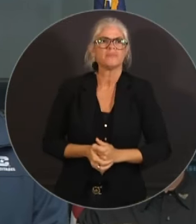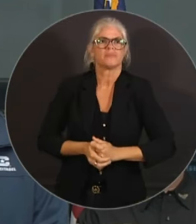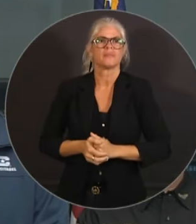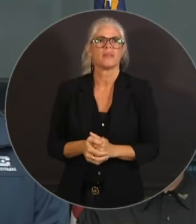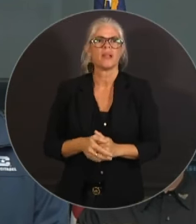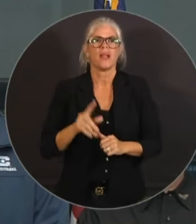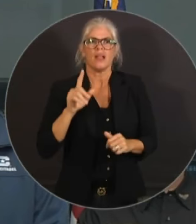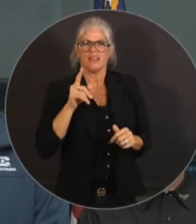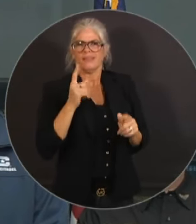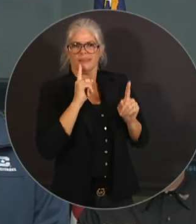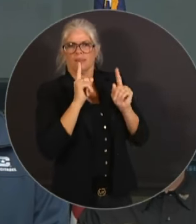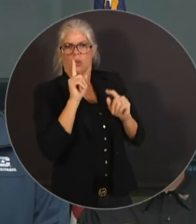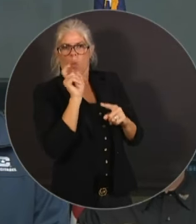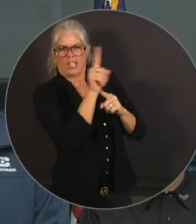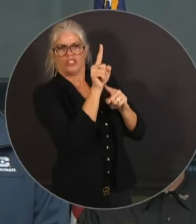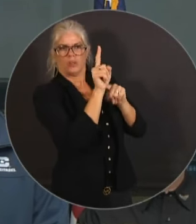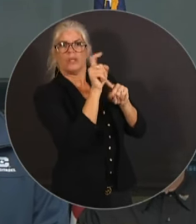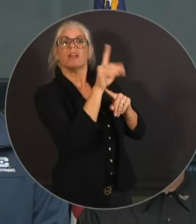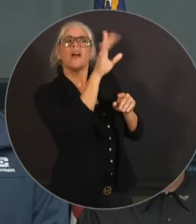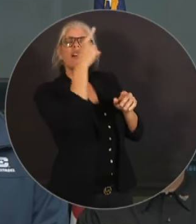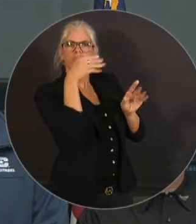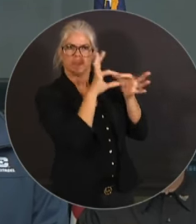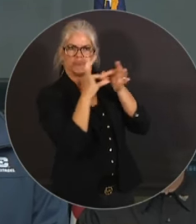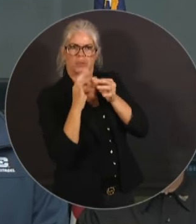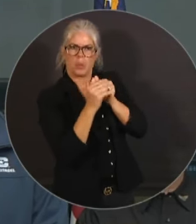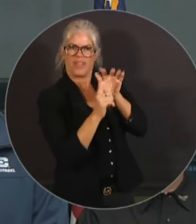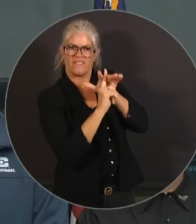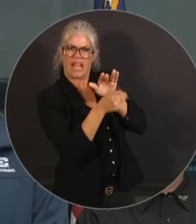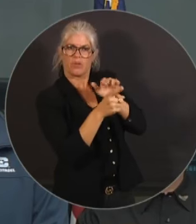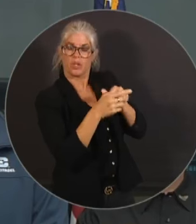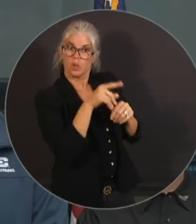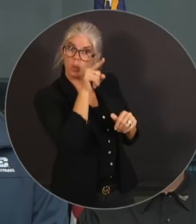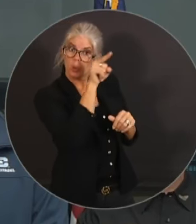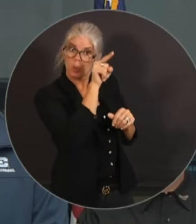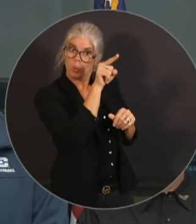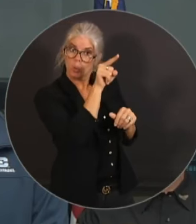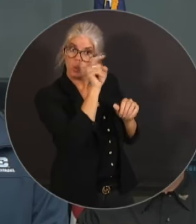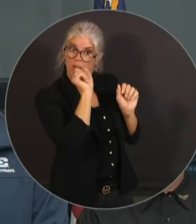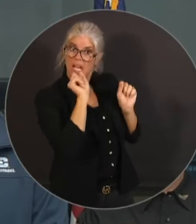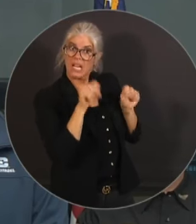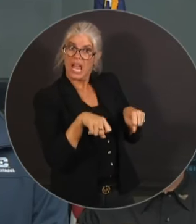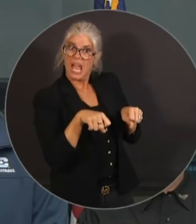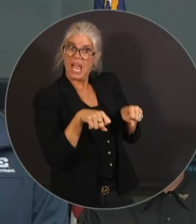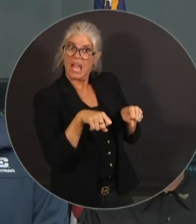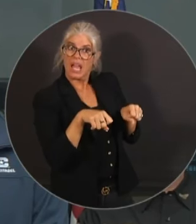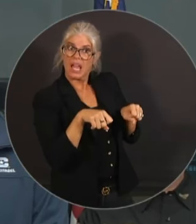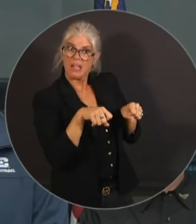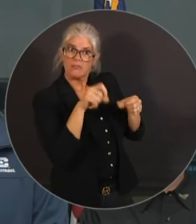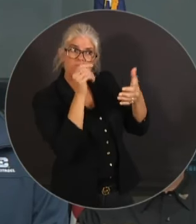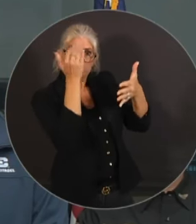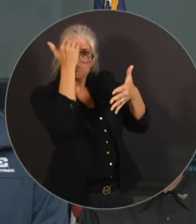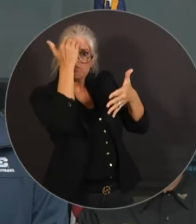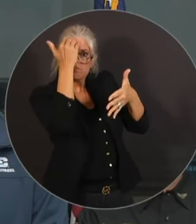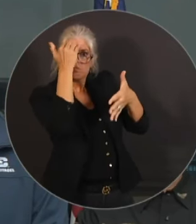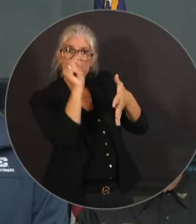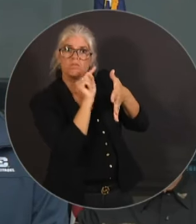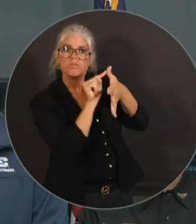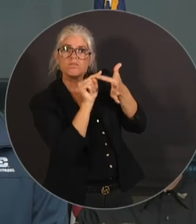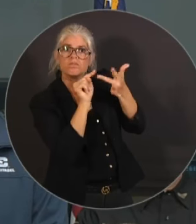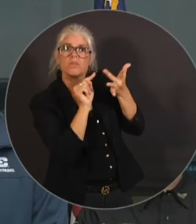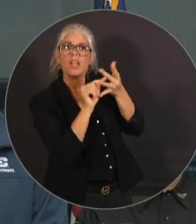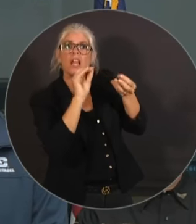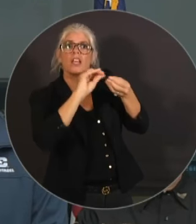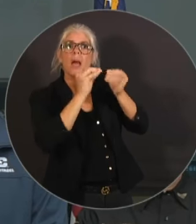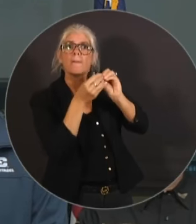In terms of the evacuation, I don't know if you've been able to, or if you guys have been able to ascertain the exact estimated size, the number of people who will be getting out